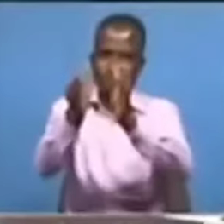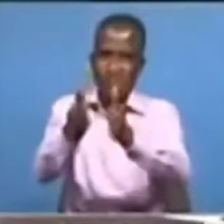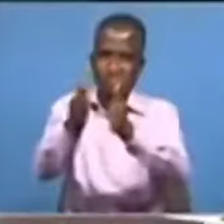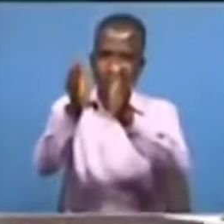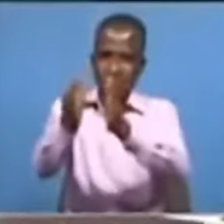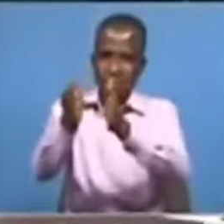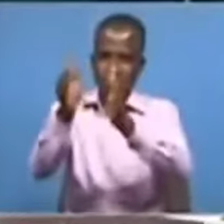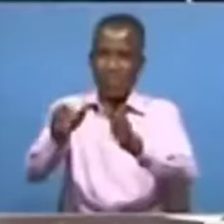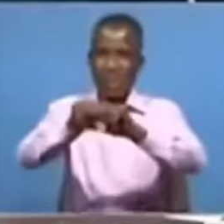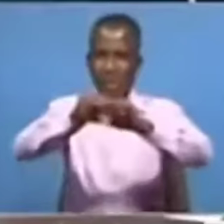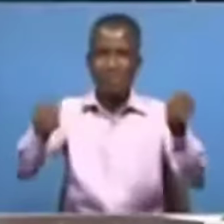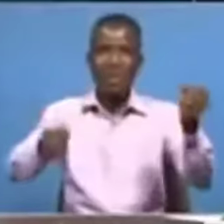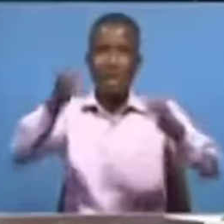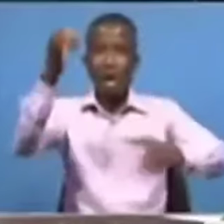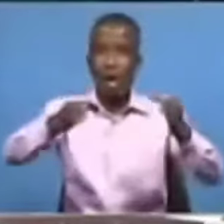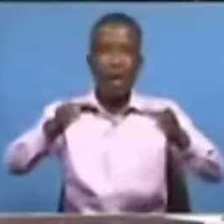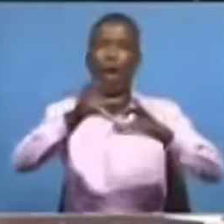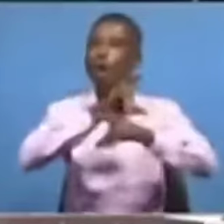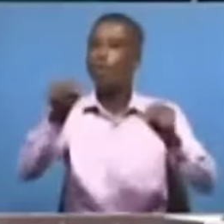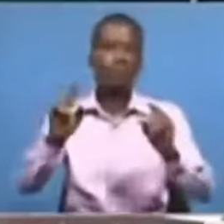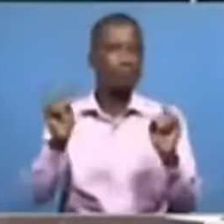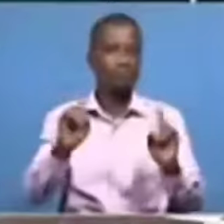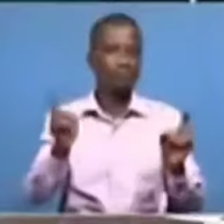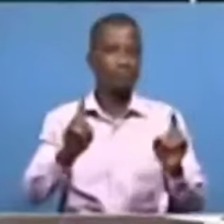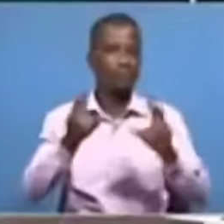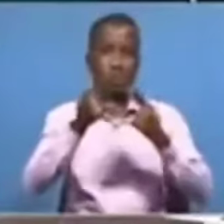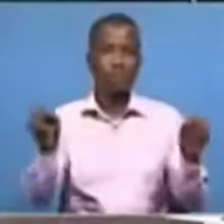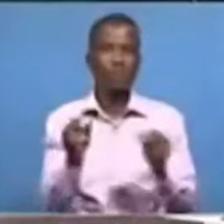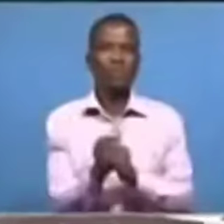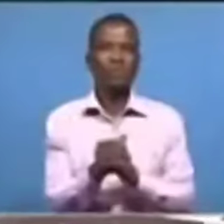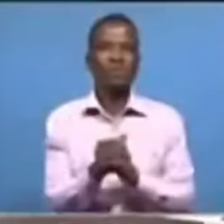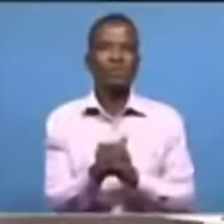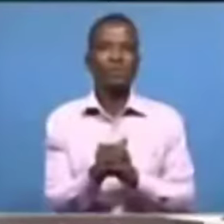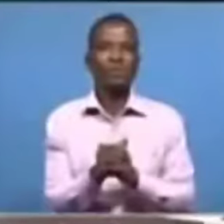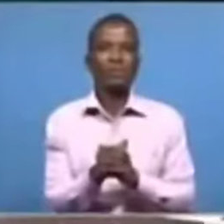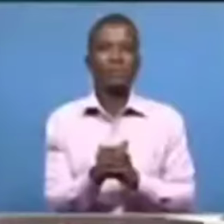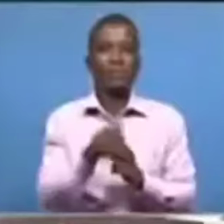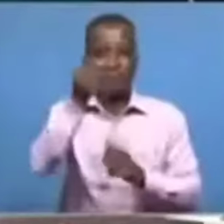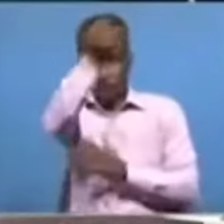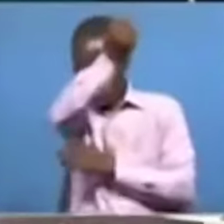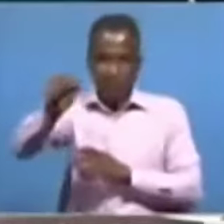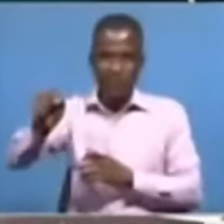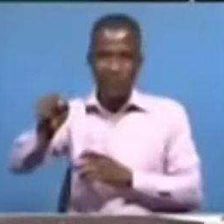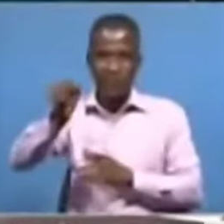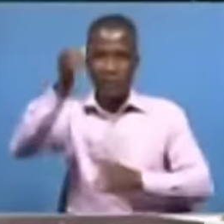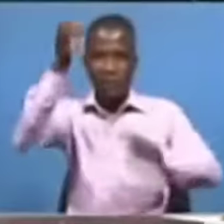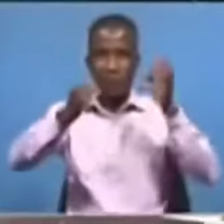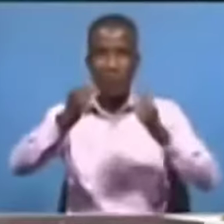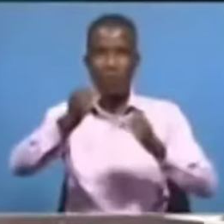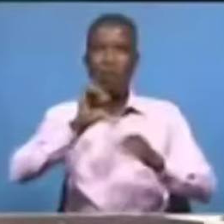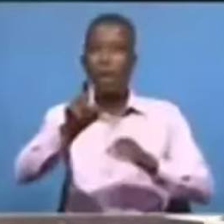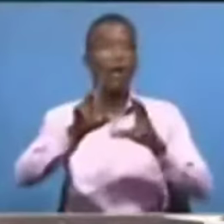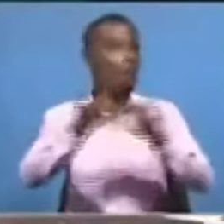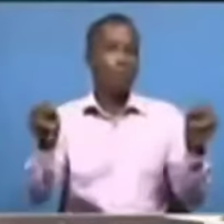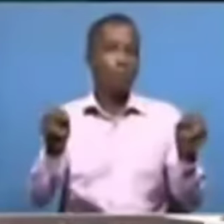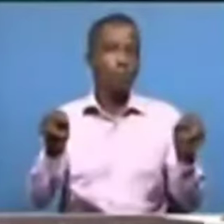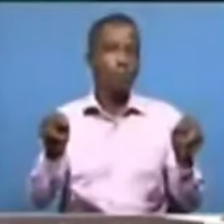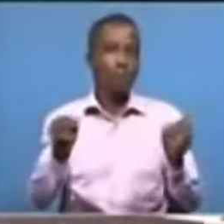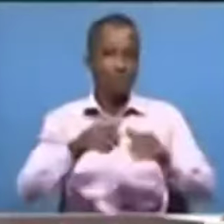are not abusing the court processes like some are suggesting, and we have not defied the orders of the court. Everybody